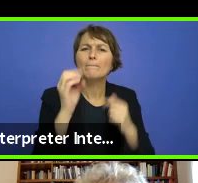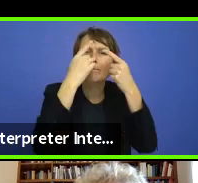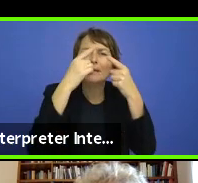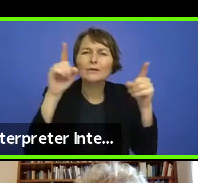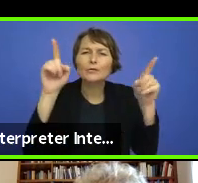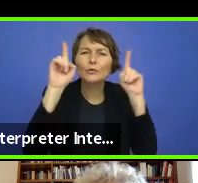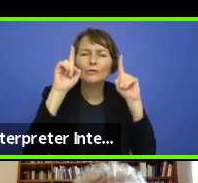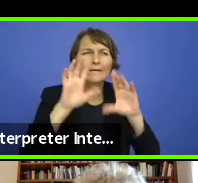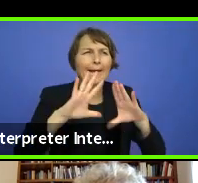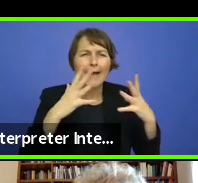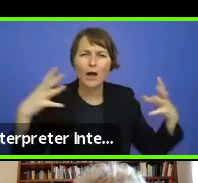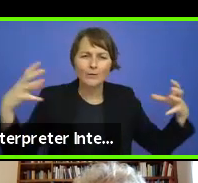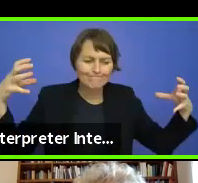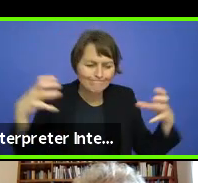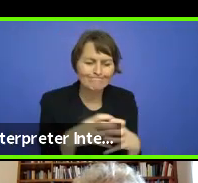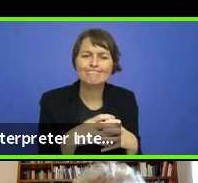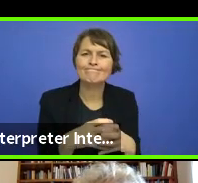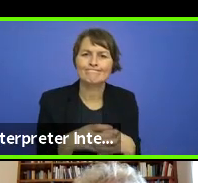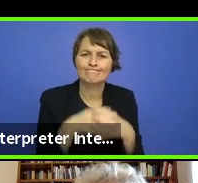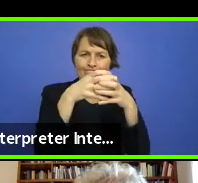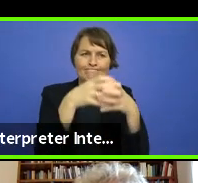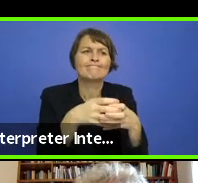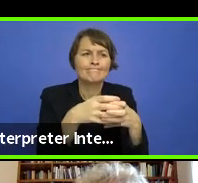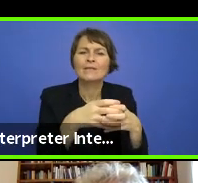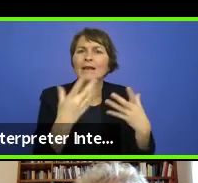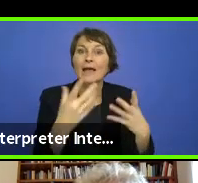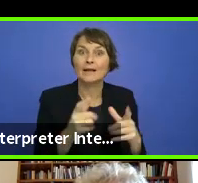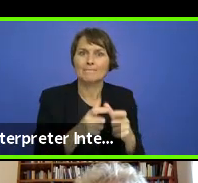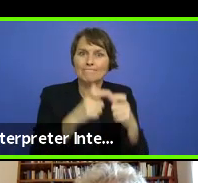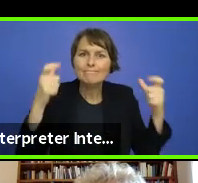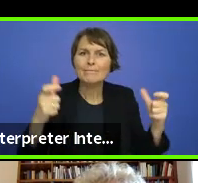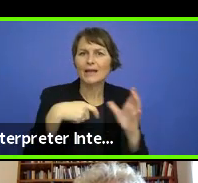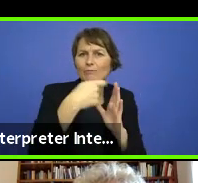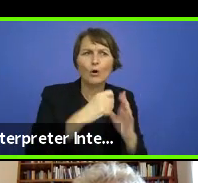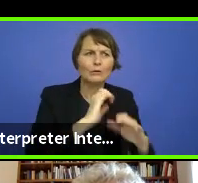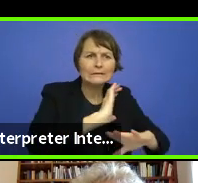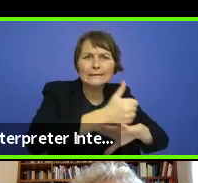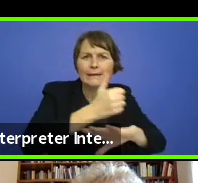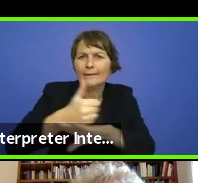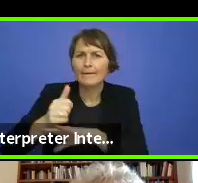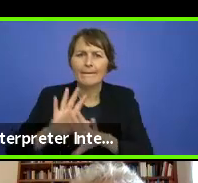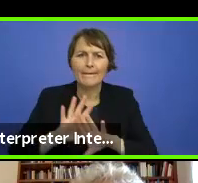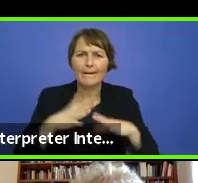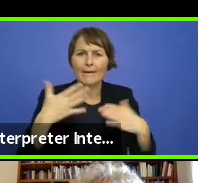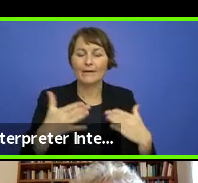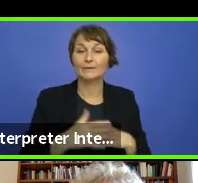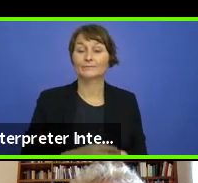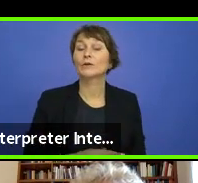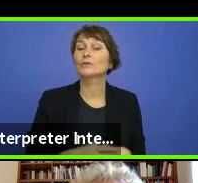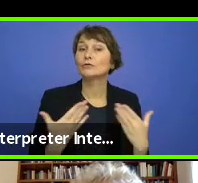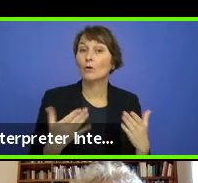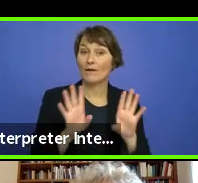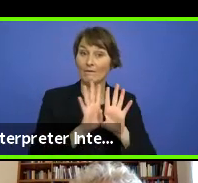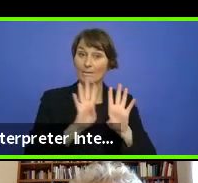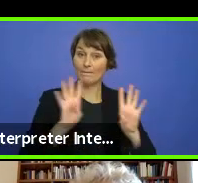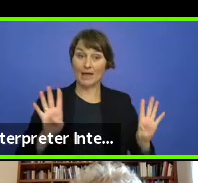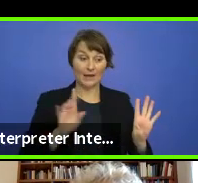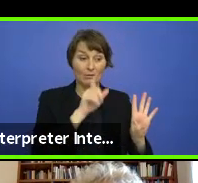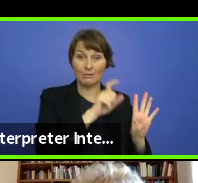situation, to some future projects. Historic perspective means that we had in the panel speakers actually